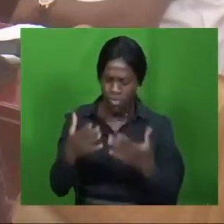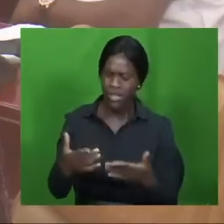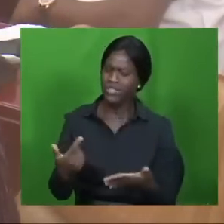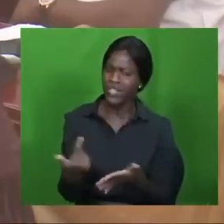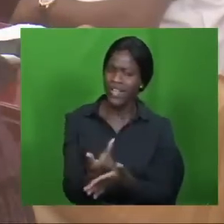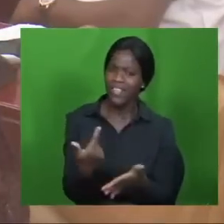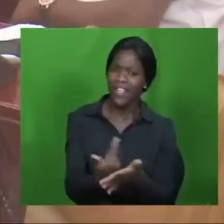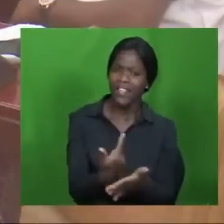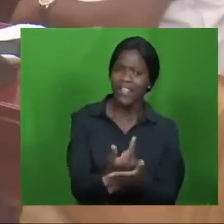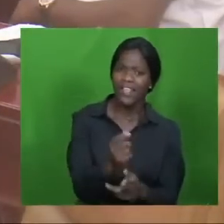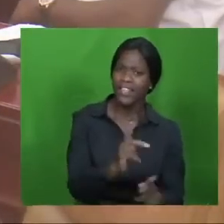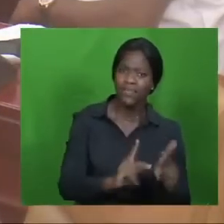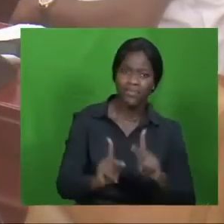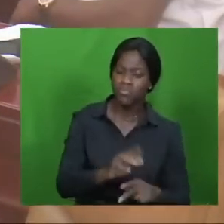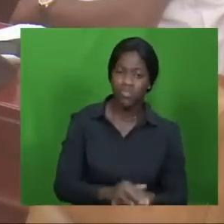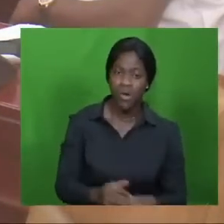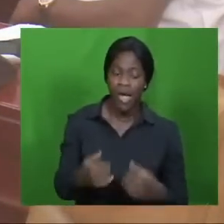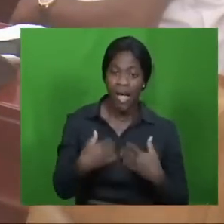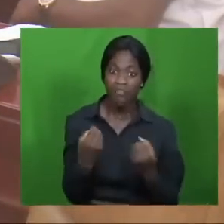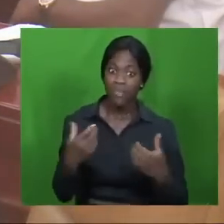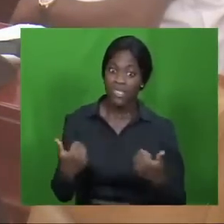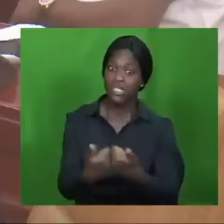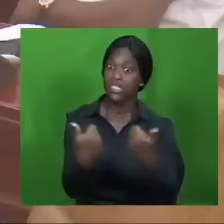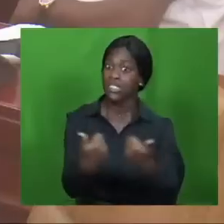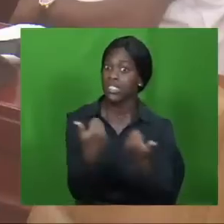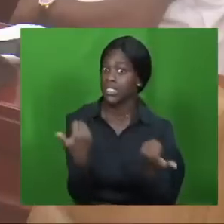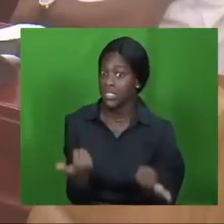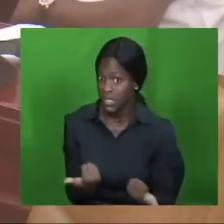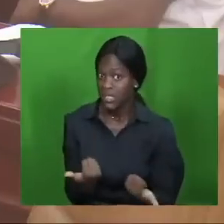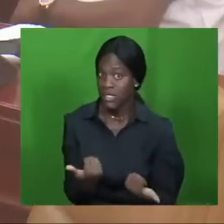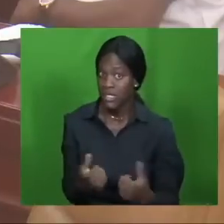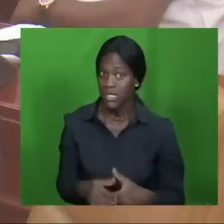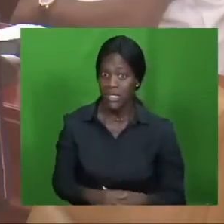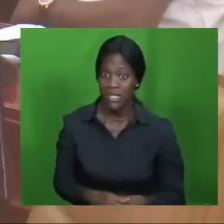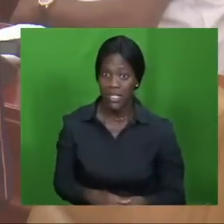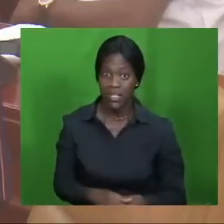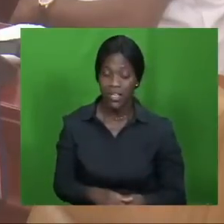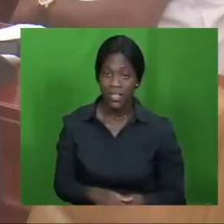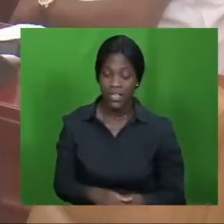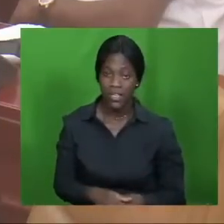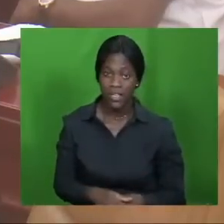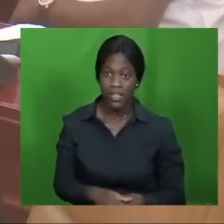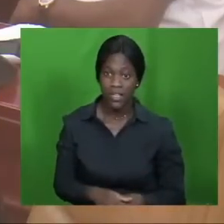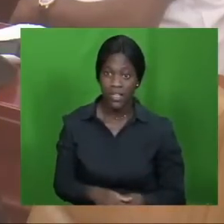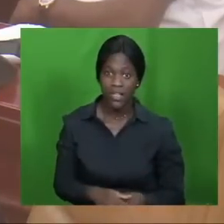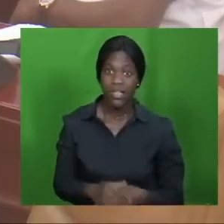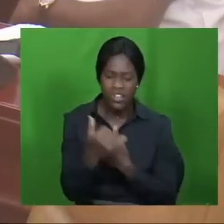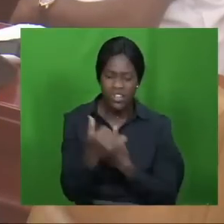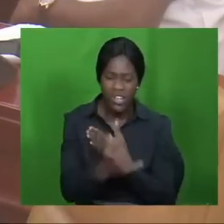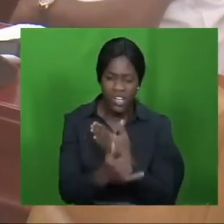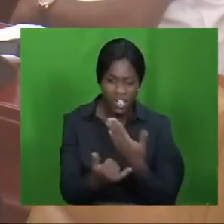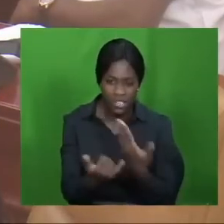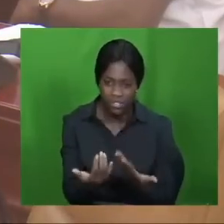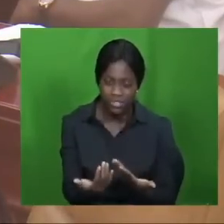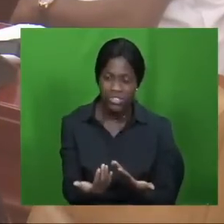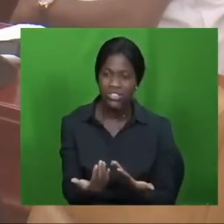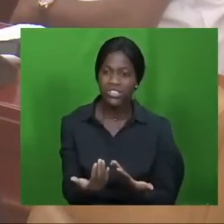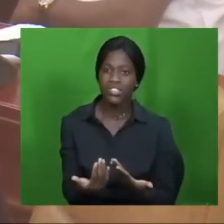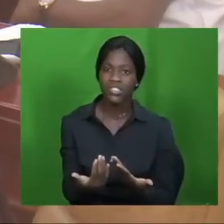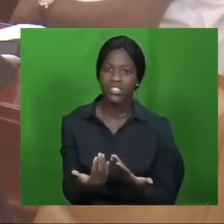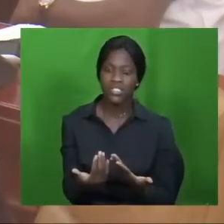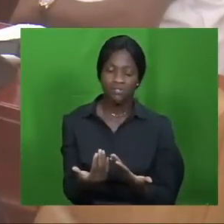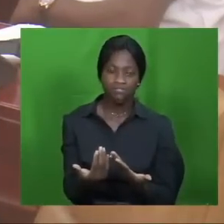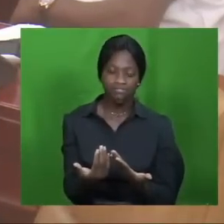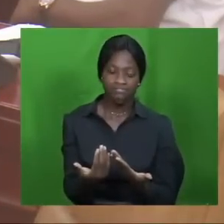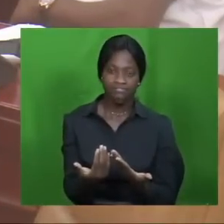the challenges are there, even in Europe today, there are some of the countries that started football, that foreign coaches, not their